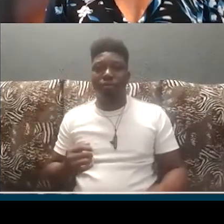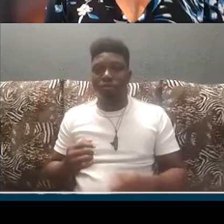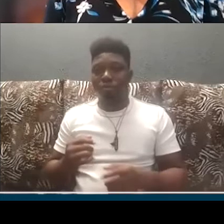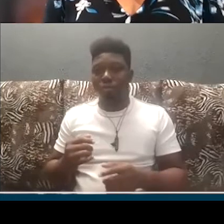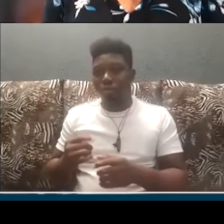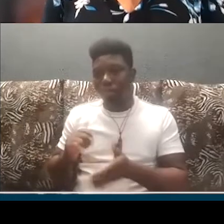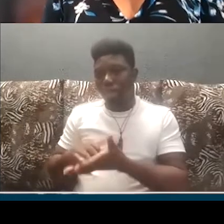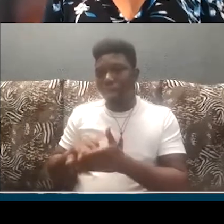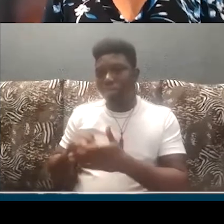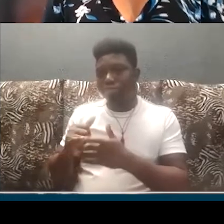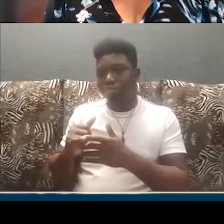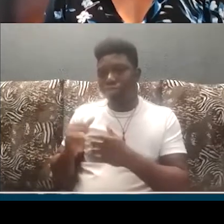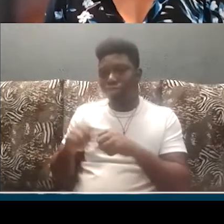to